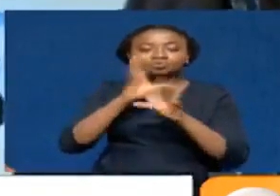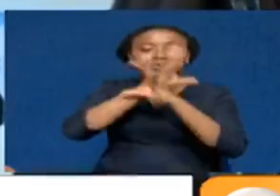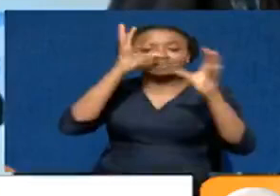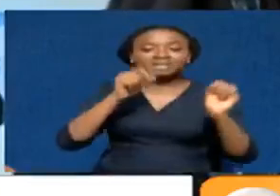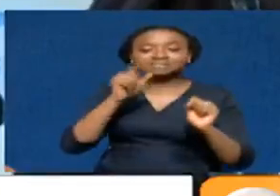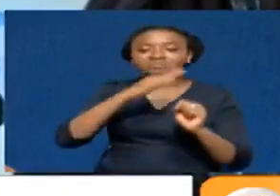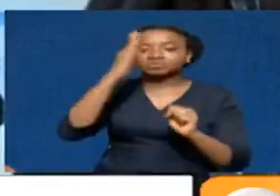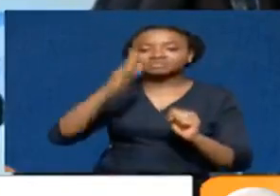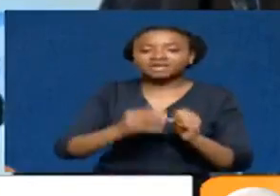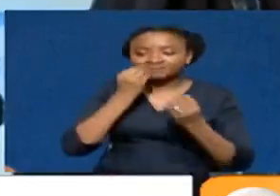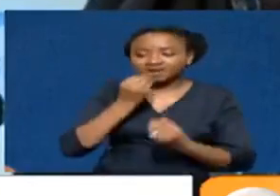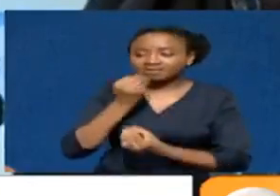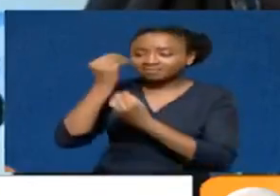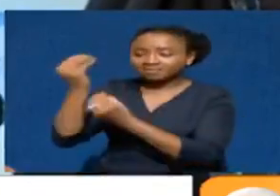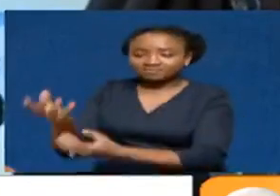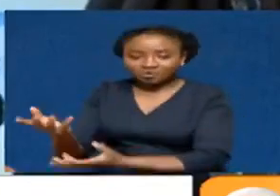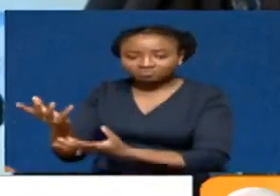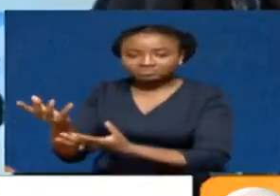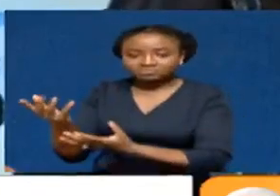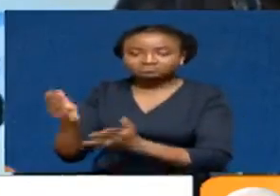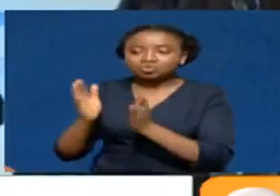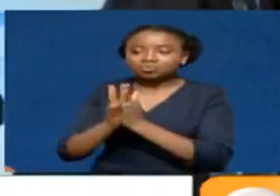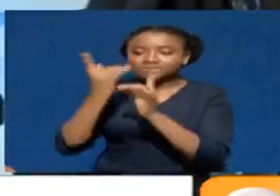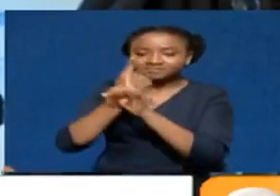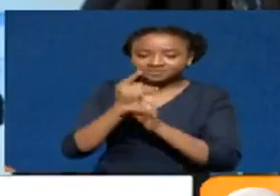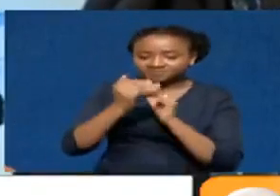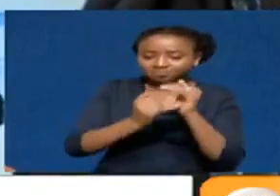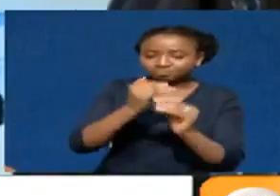never served with the proceedings